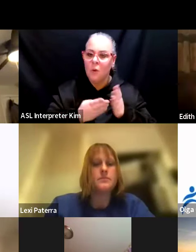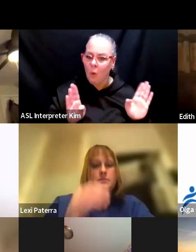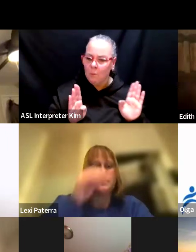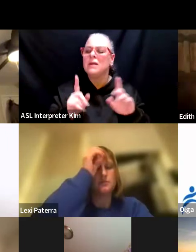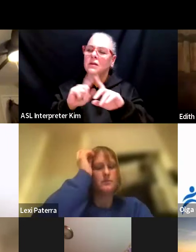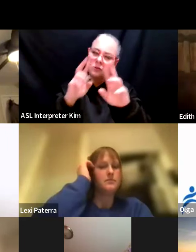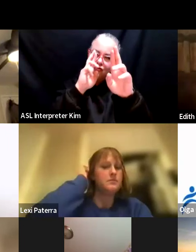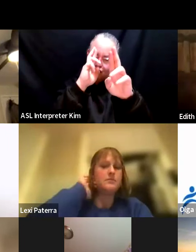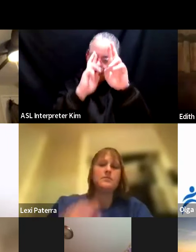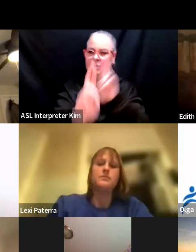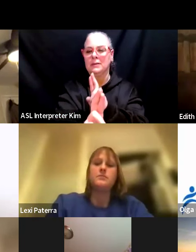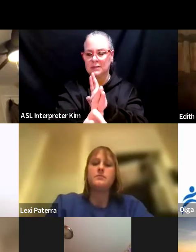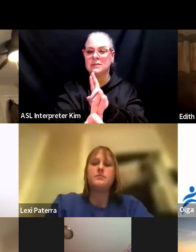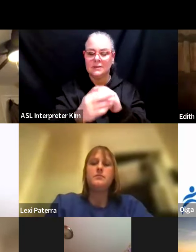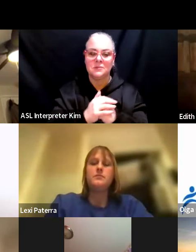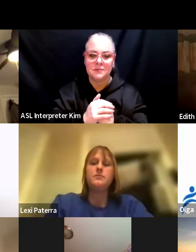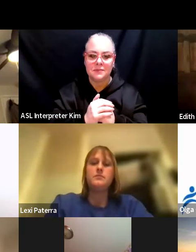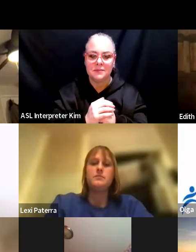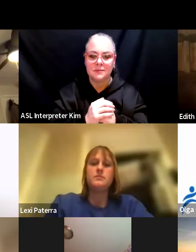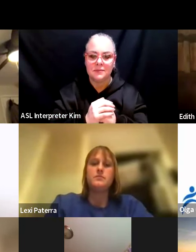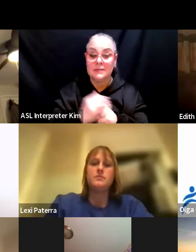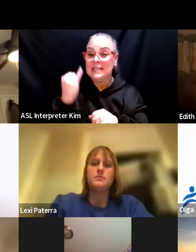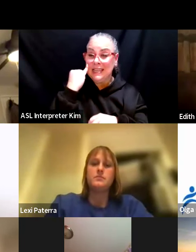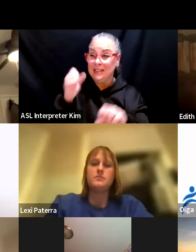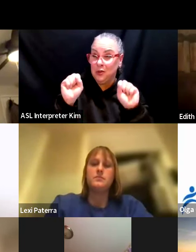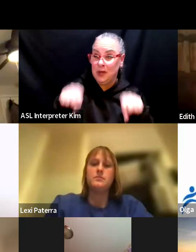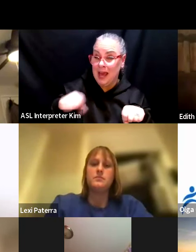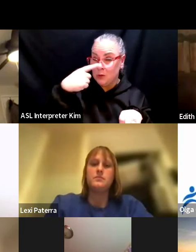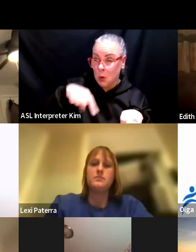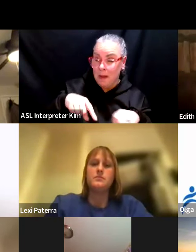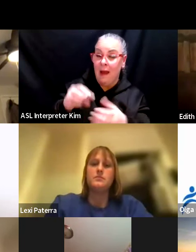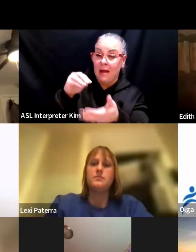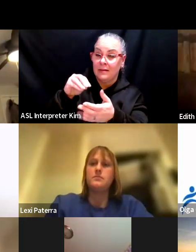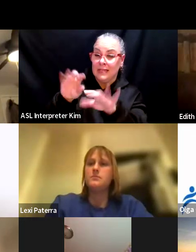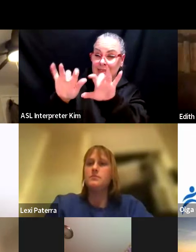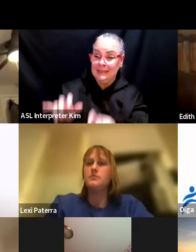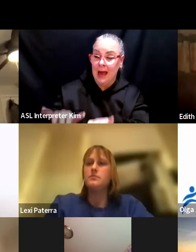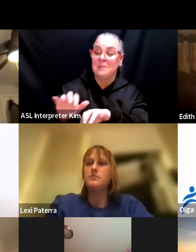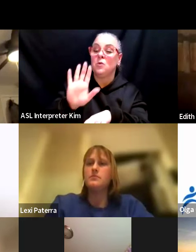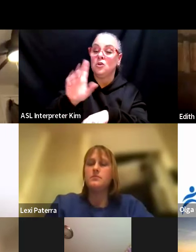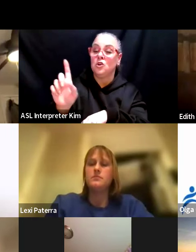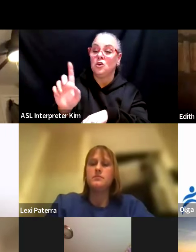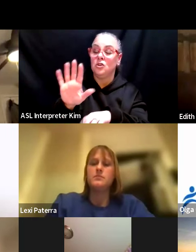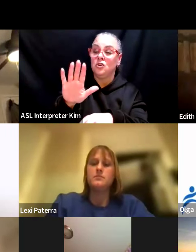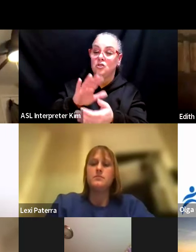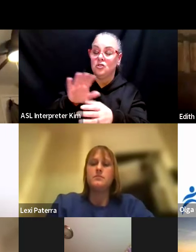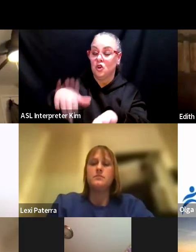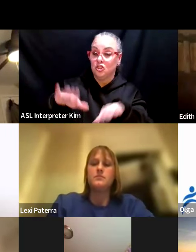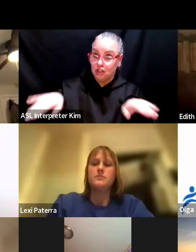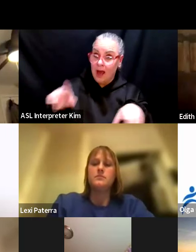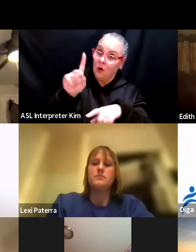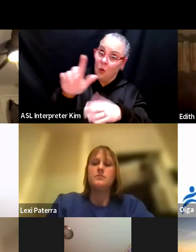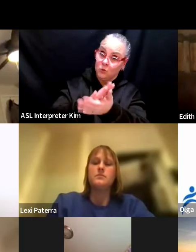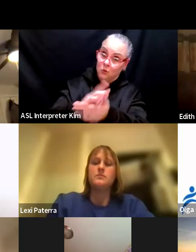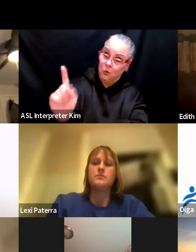else. If you can, put where your child goes to school and what grade level they